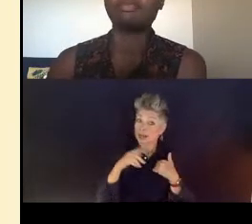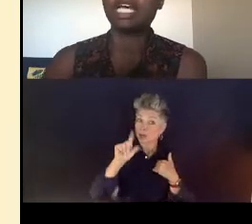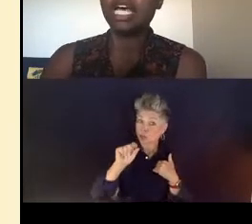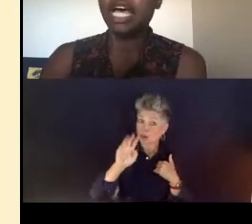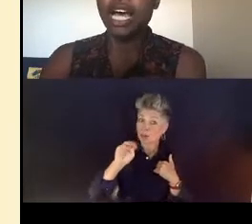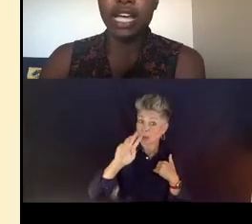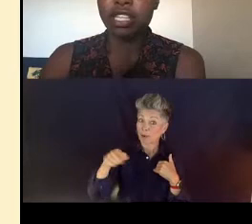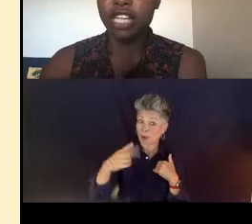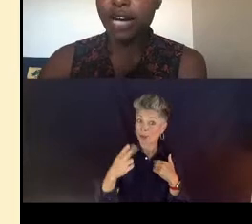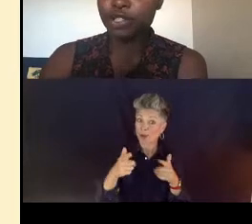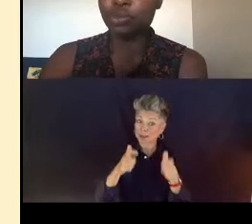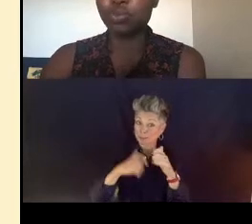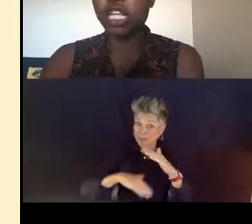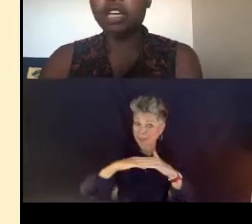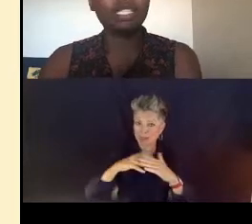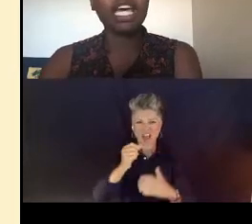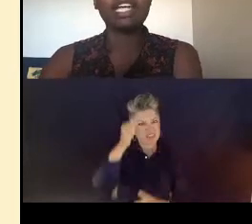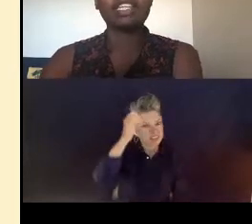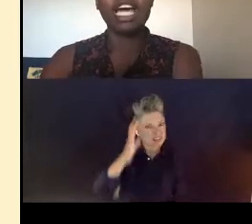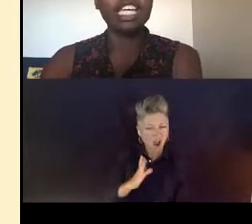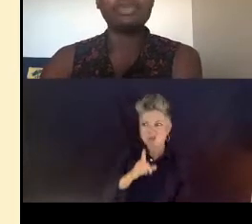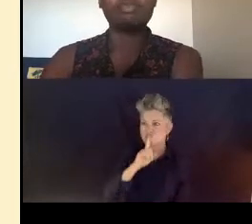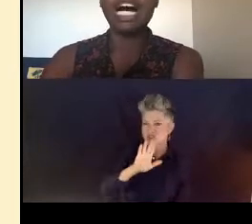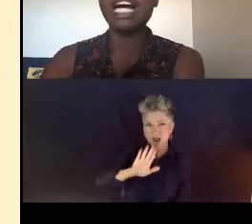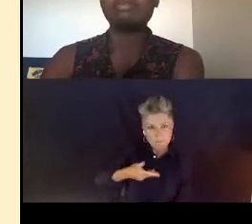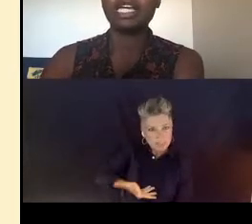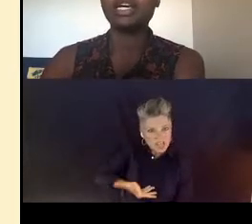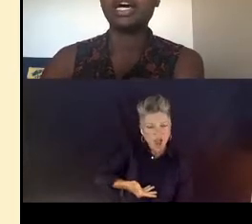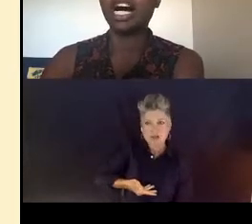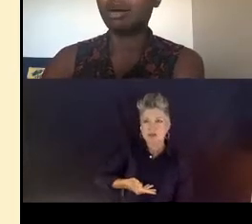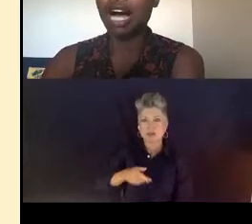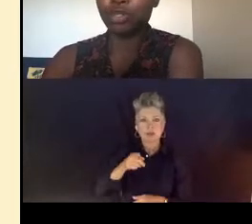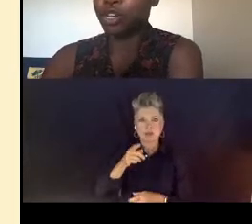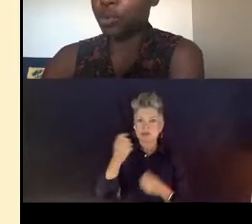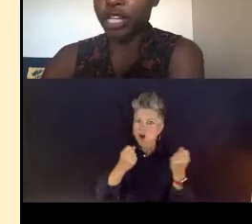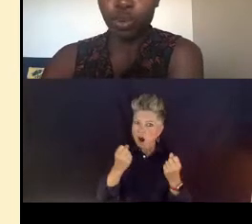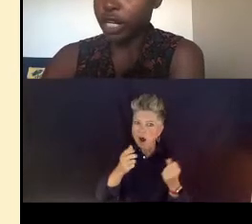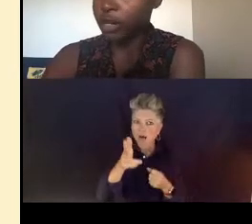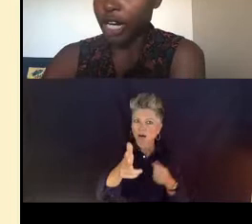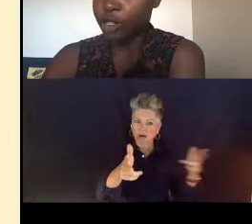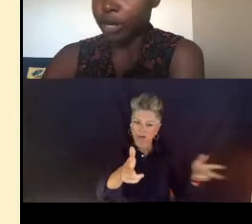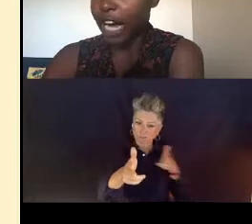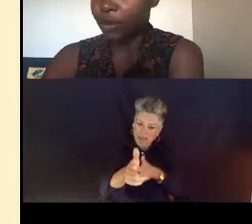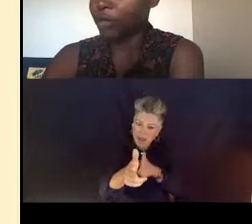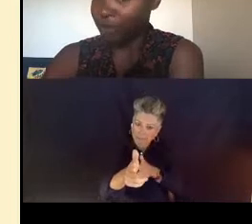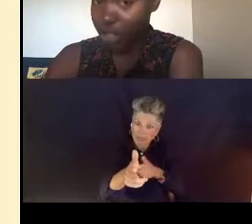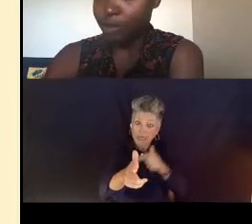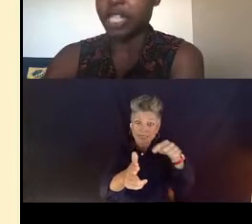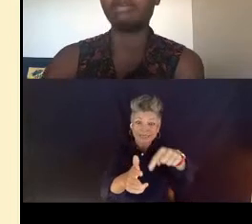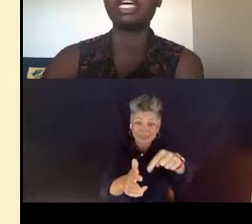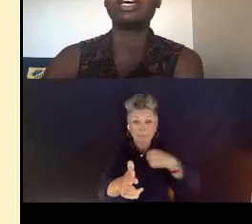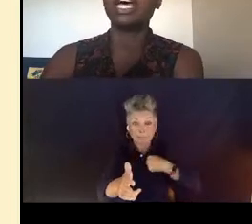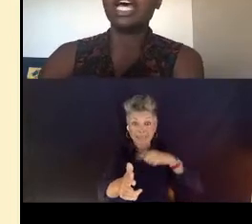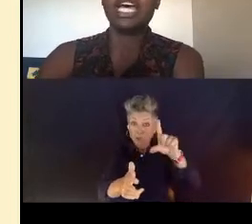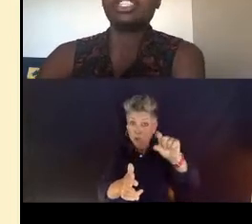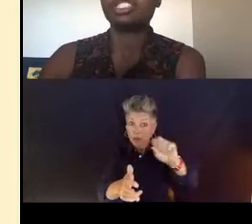limit. And this guy was just really upset that he was behind me. I was going 20 miles per hour, the speed